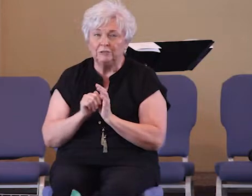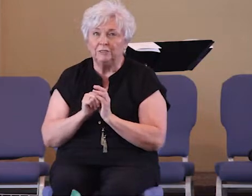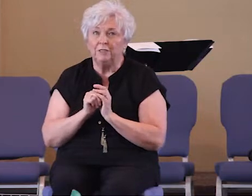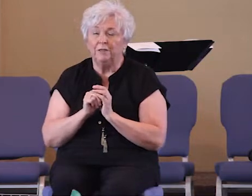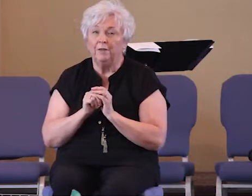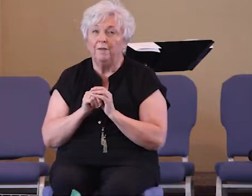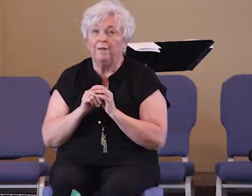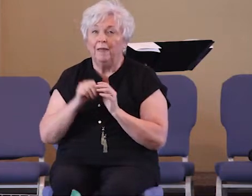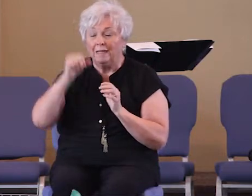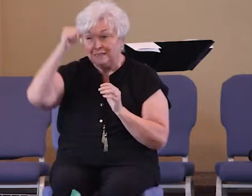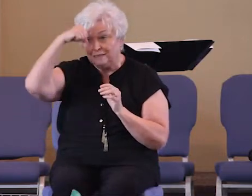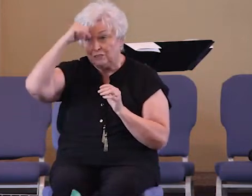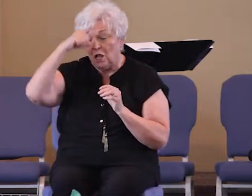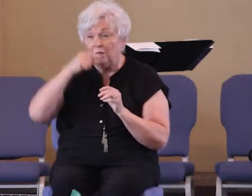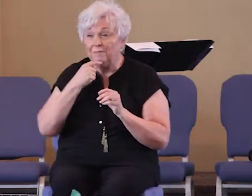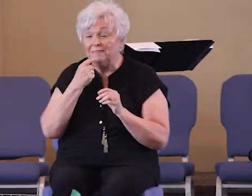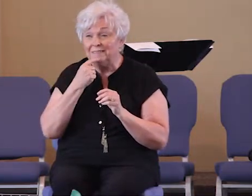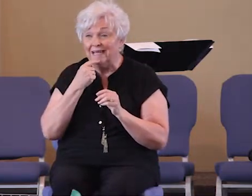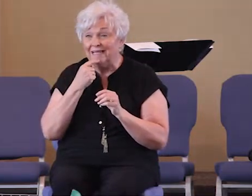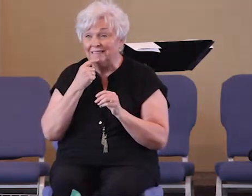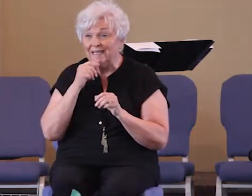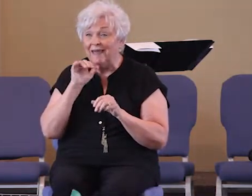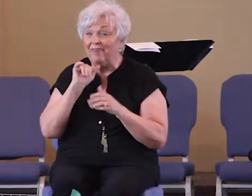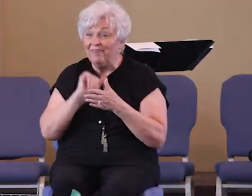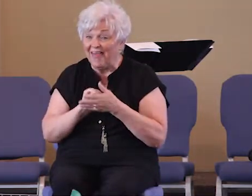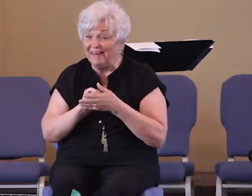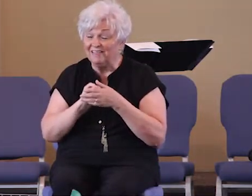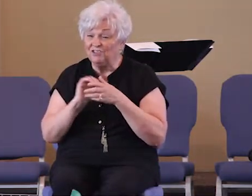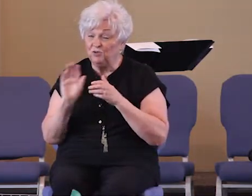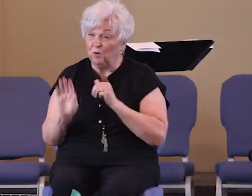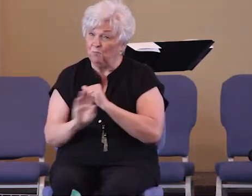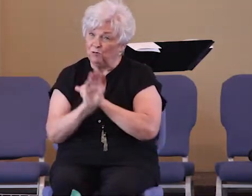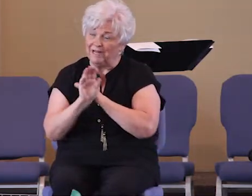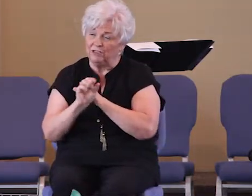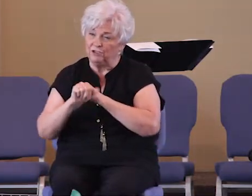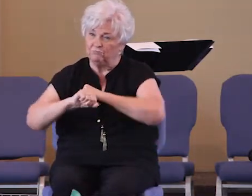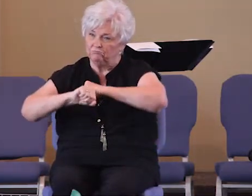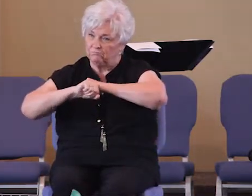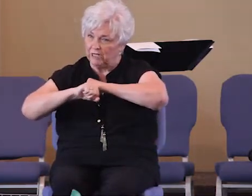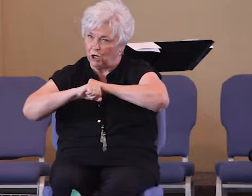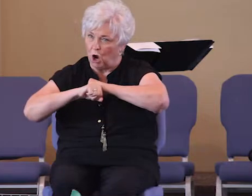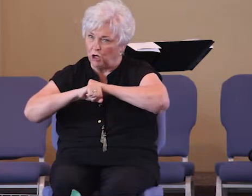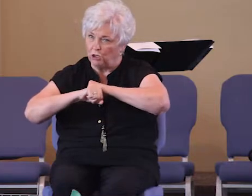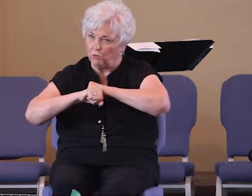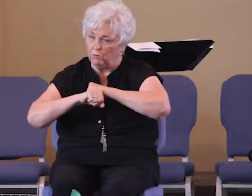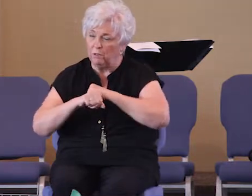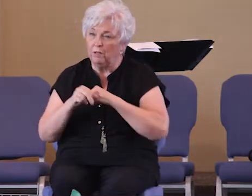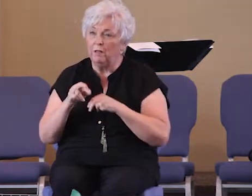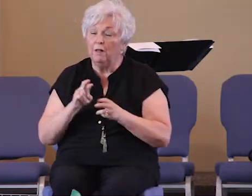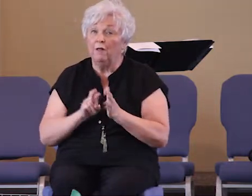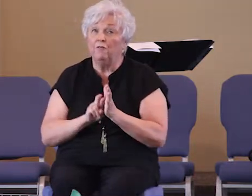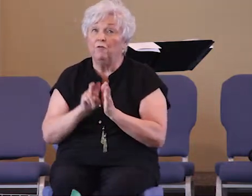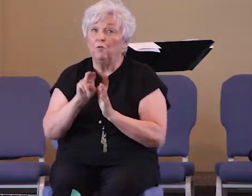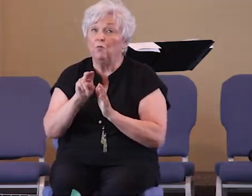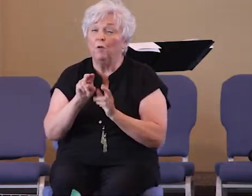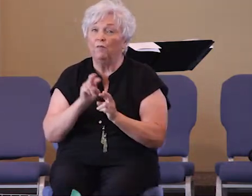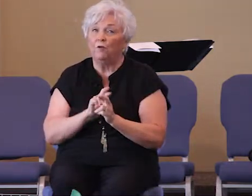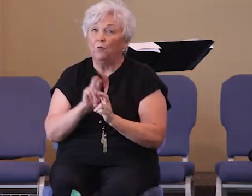righteousness is your guard. The rightness of God is what surrounds